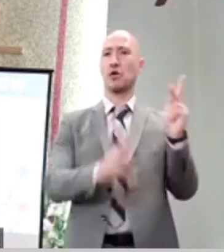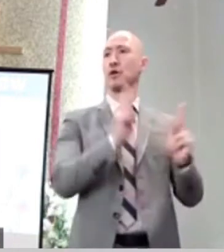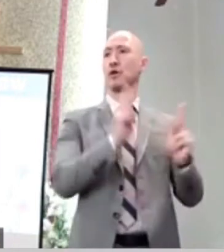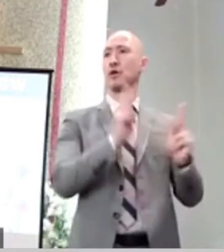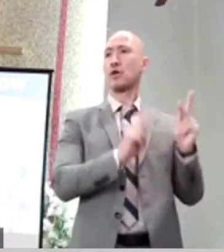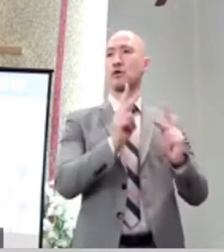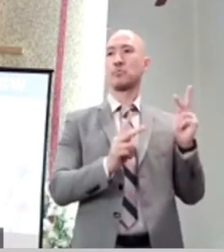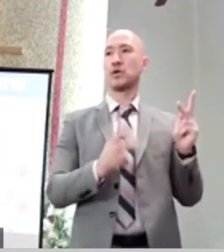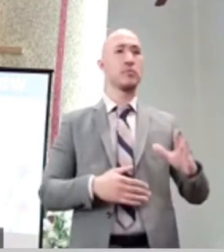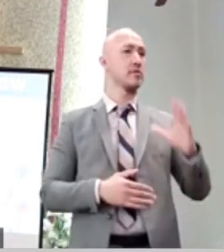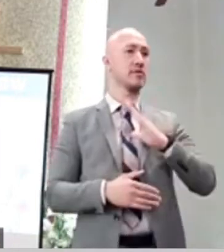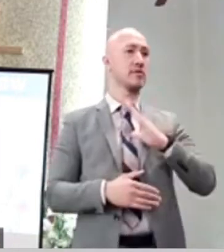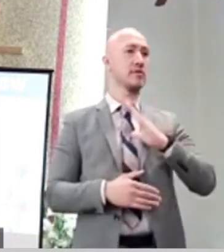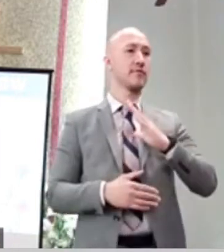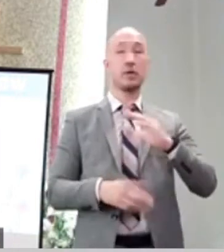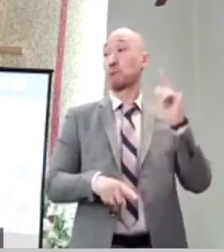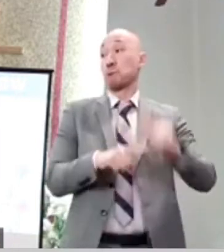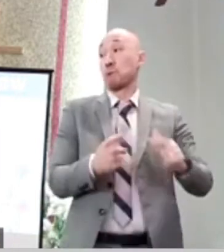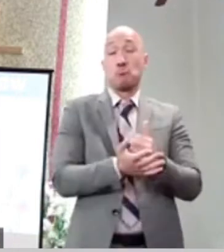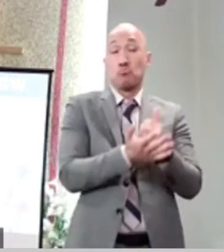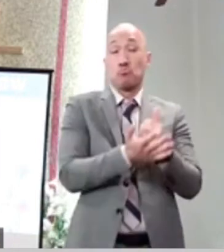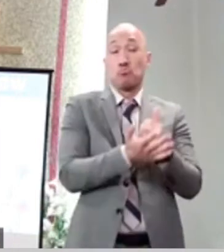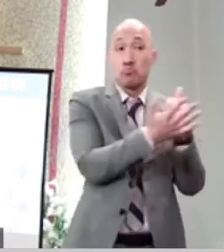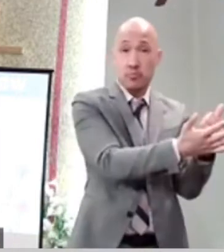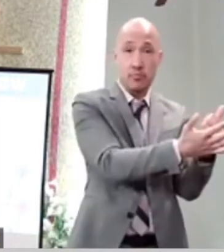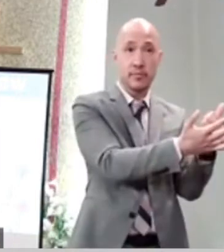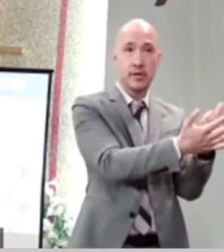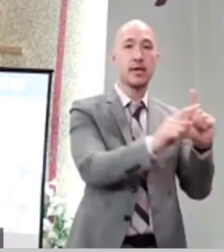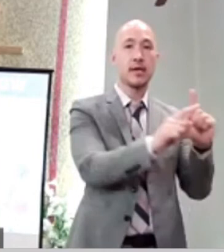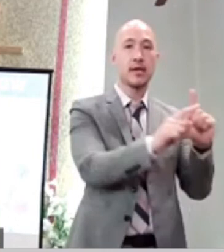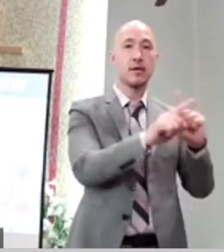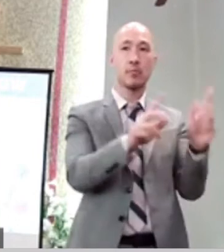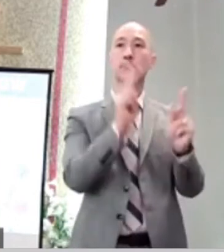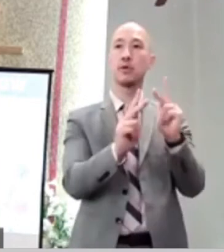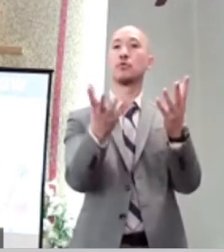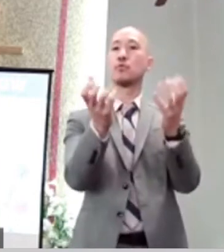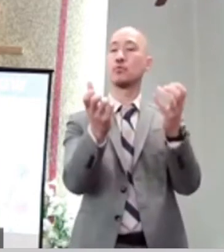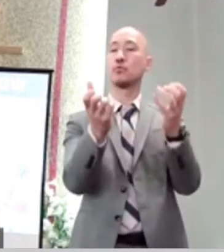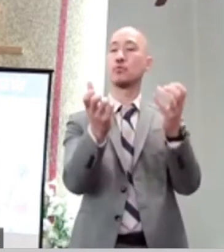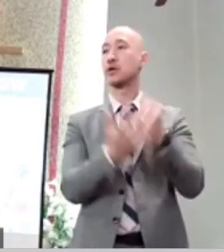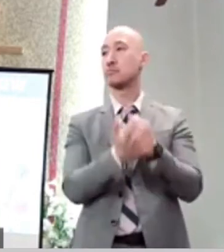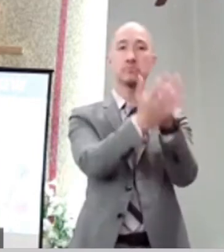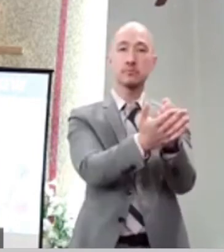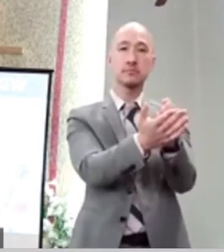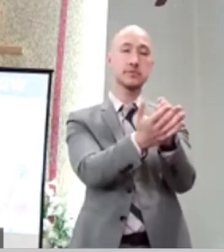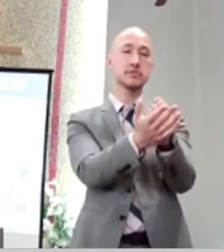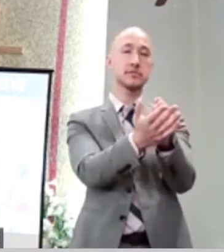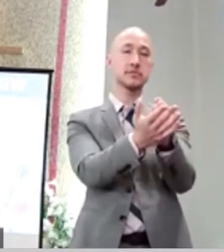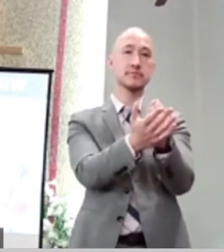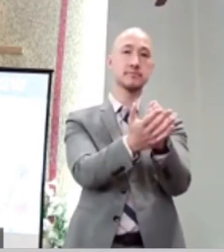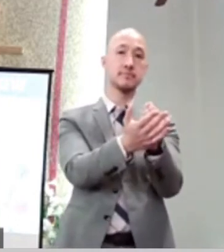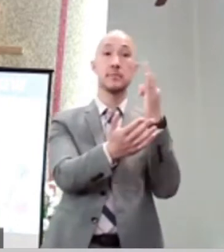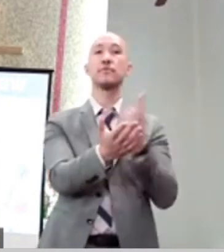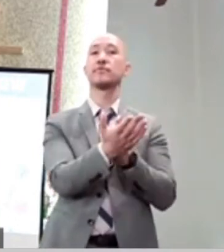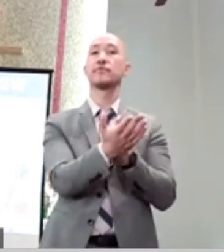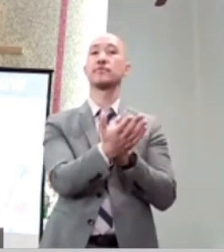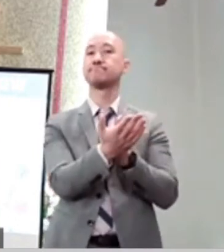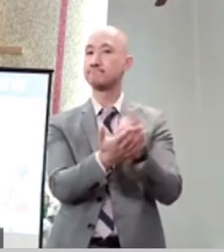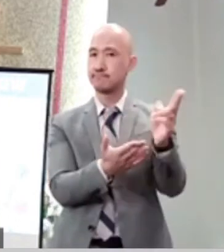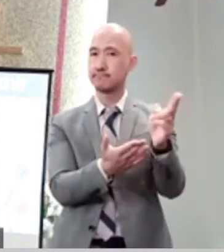who think they are right in God's eyes. But those who want to be right and are honest enough with themselves and